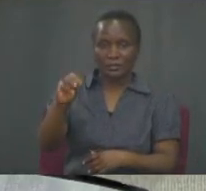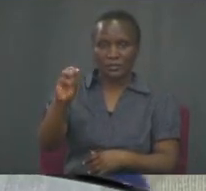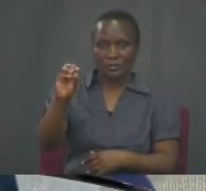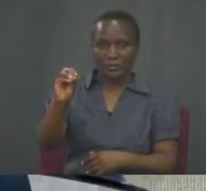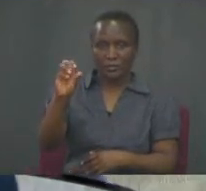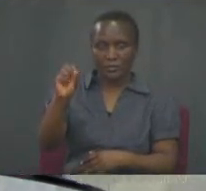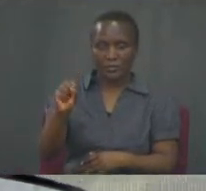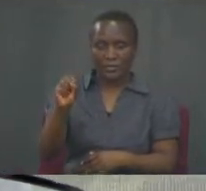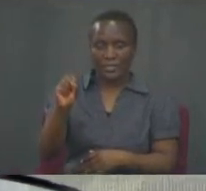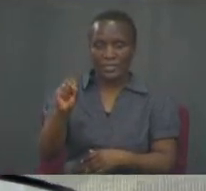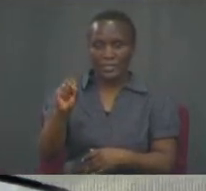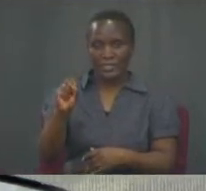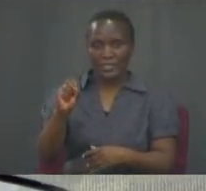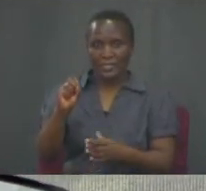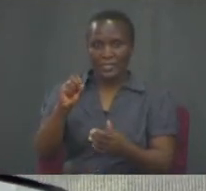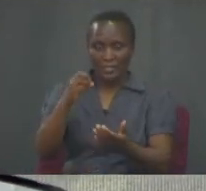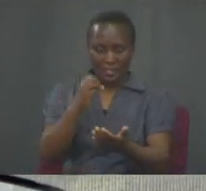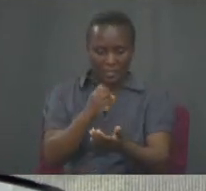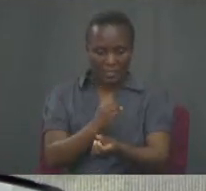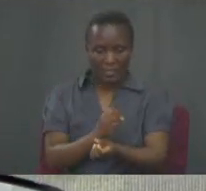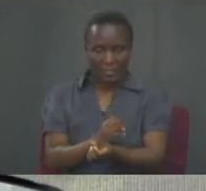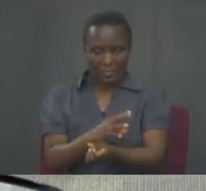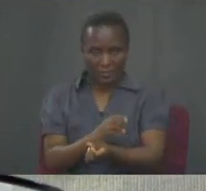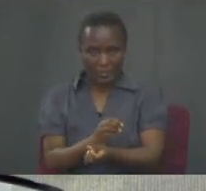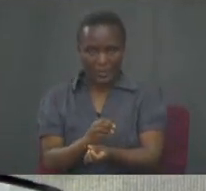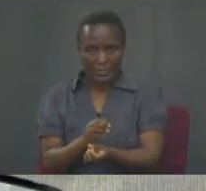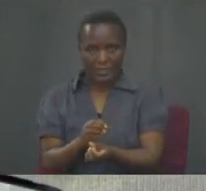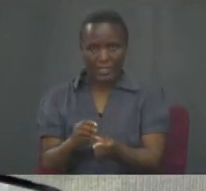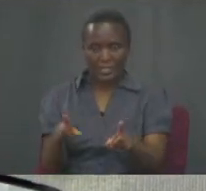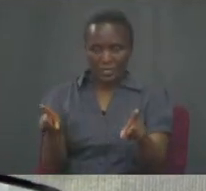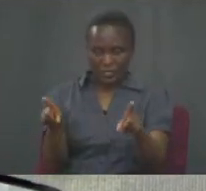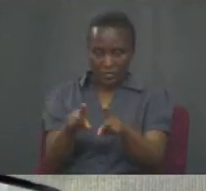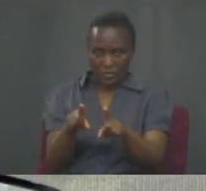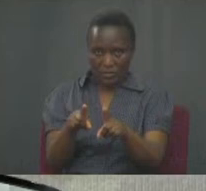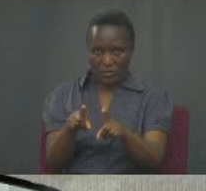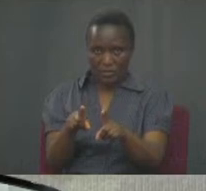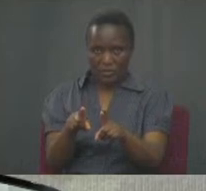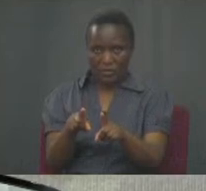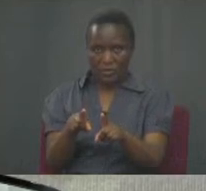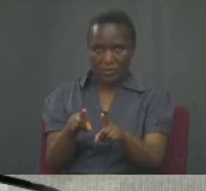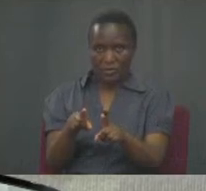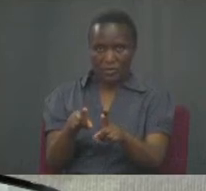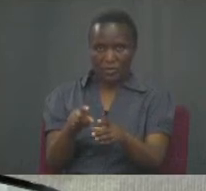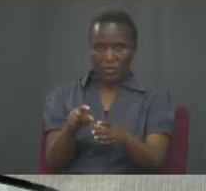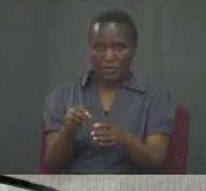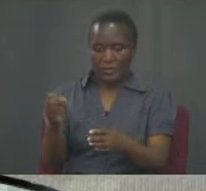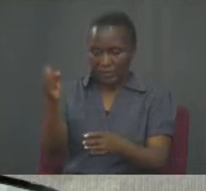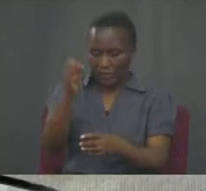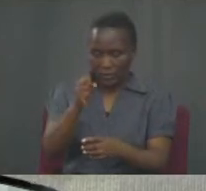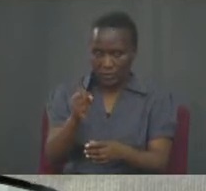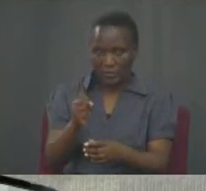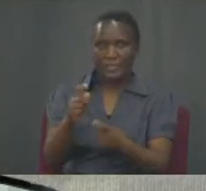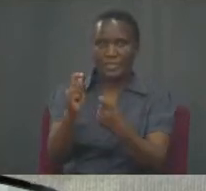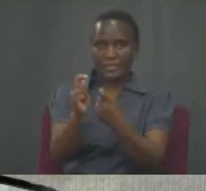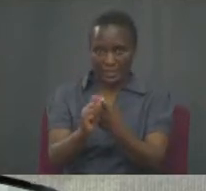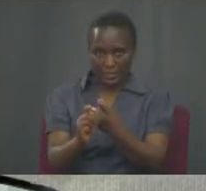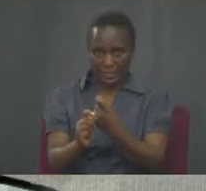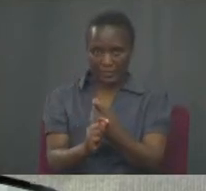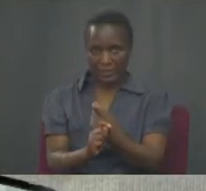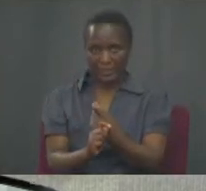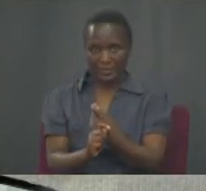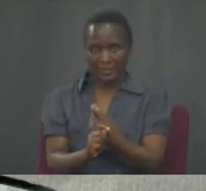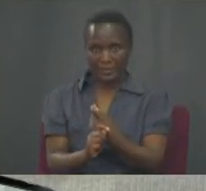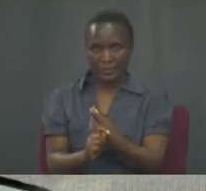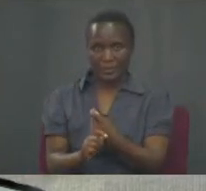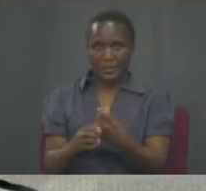the Old Testament. If you want to find out how cruel Nero was, go and find a book called The Acts of